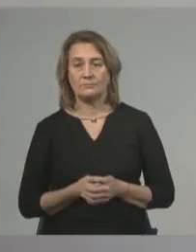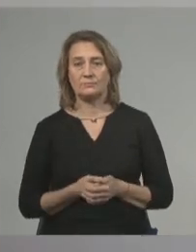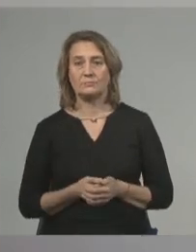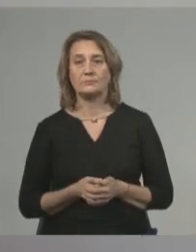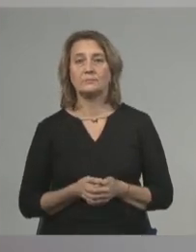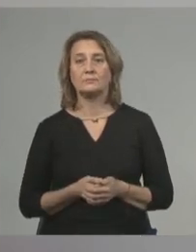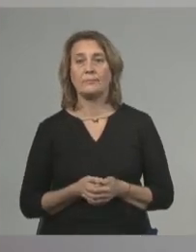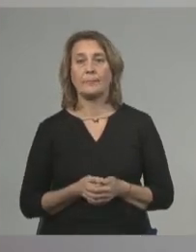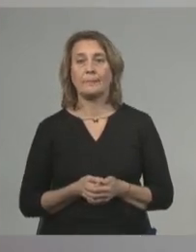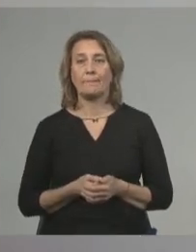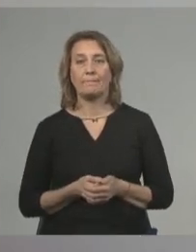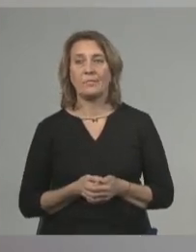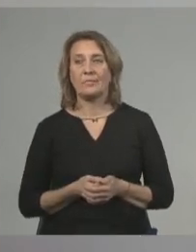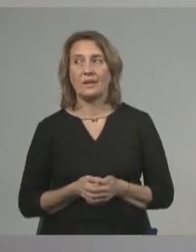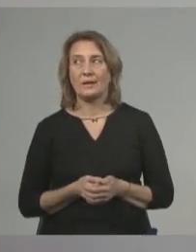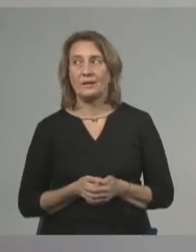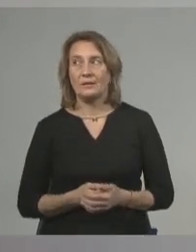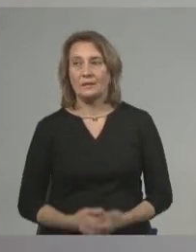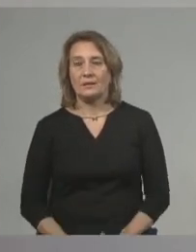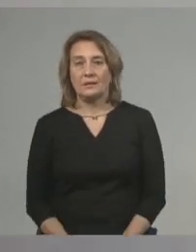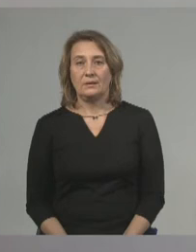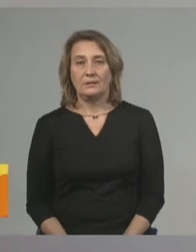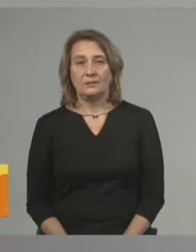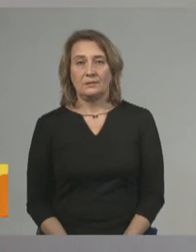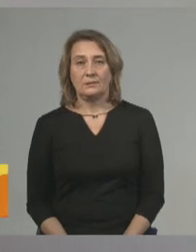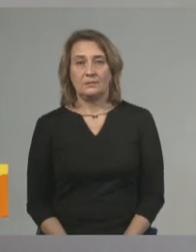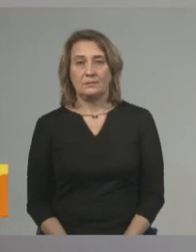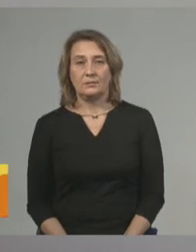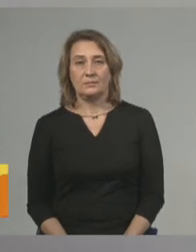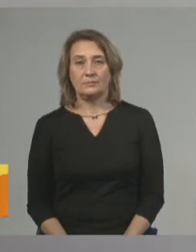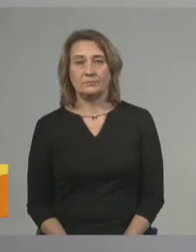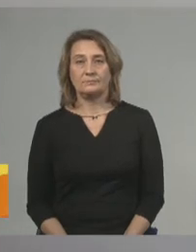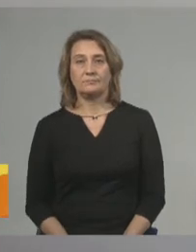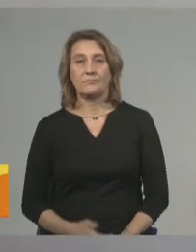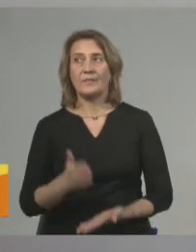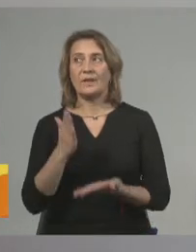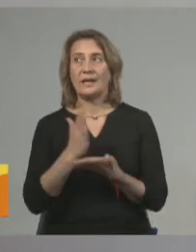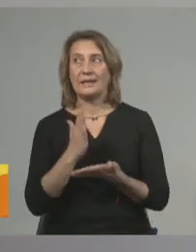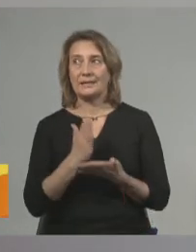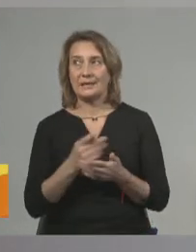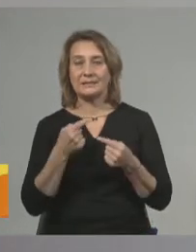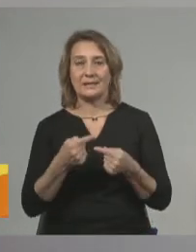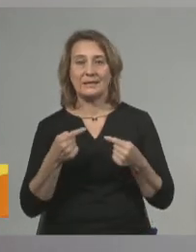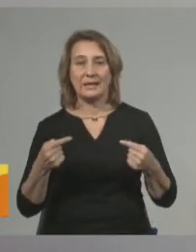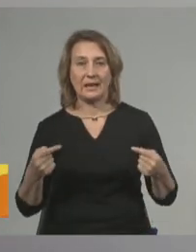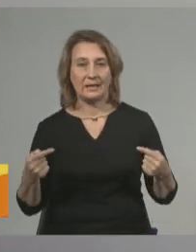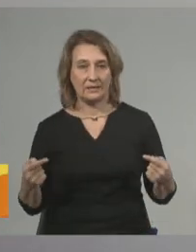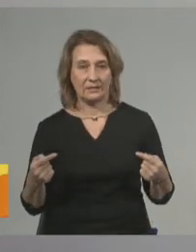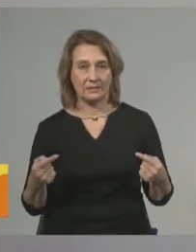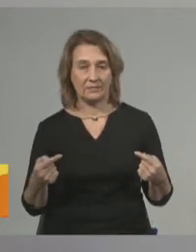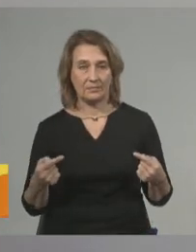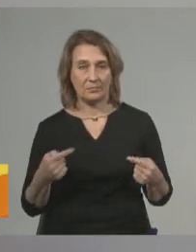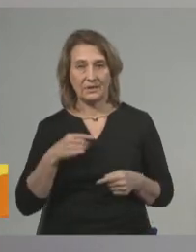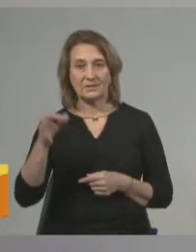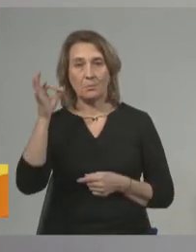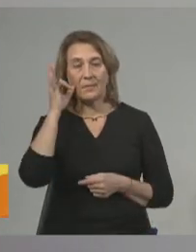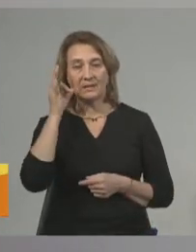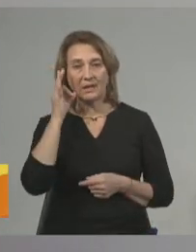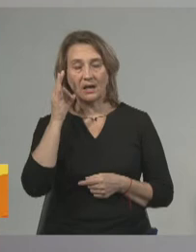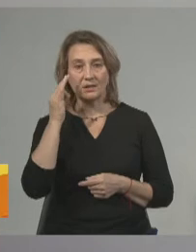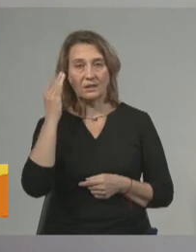yes so i think there are a couple of things the first thing that comes to mind really within